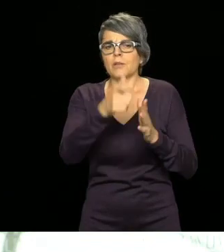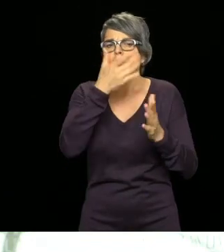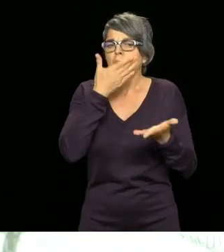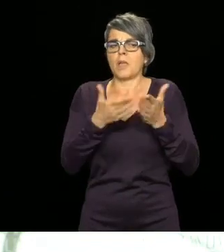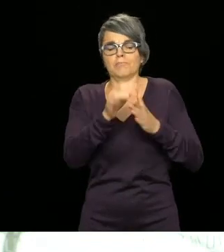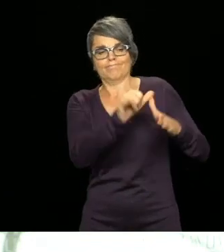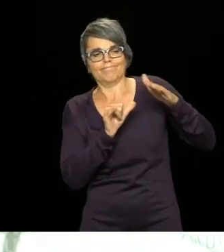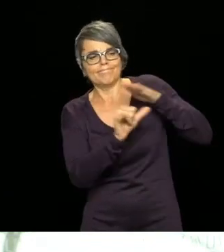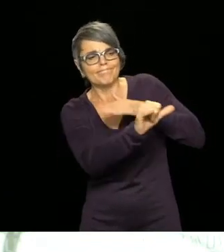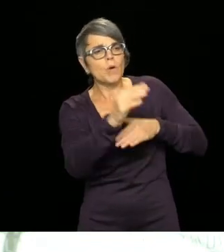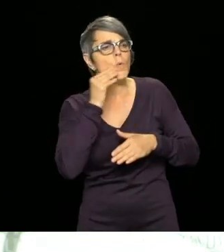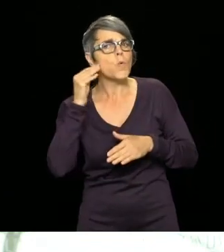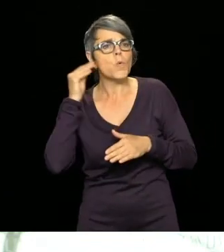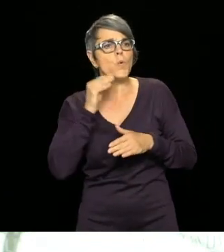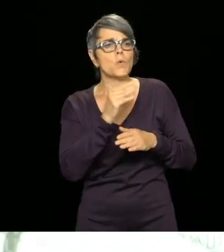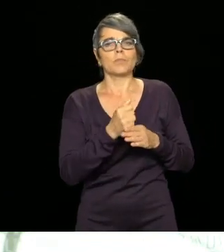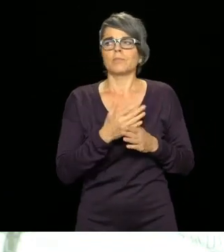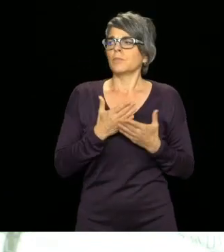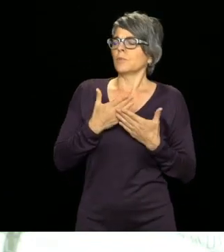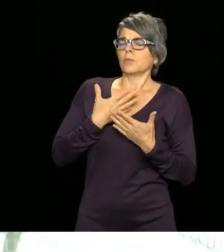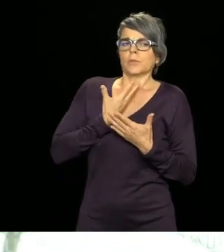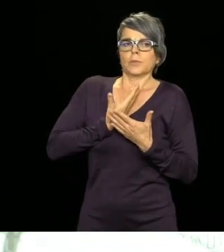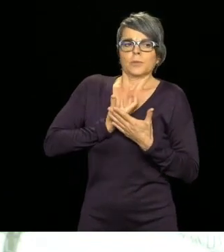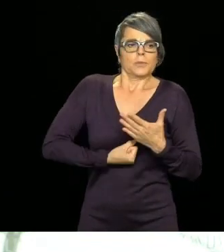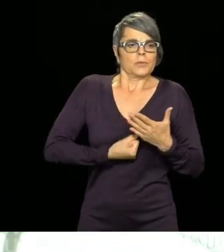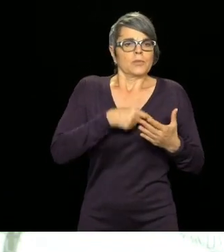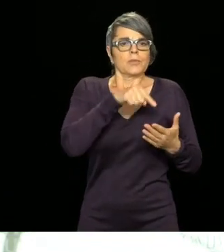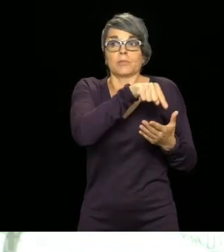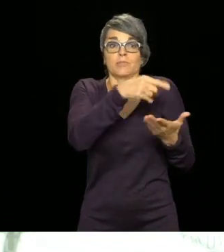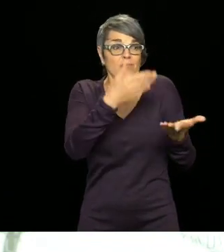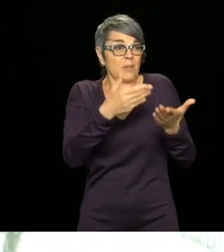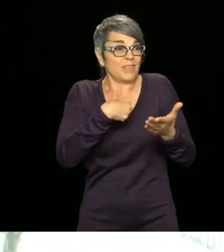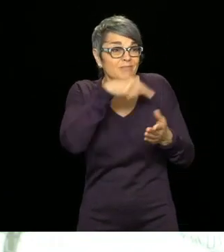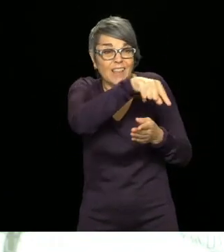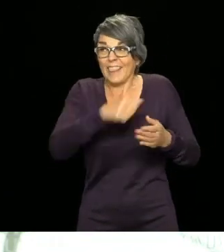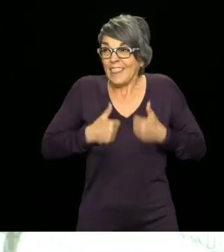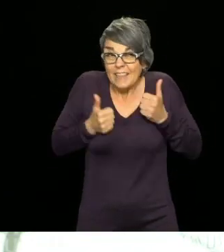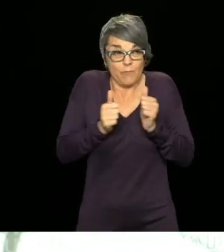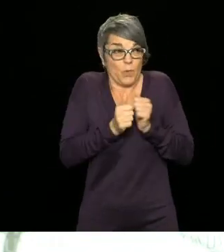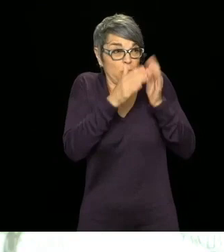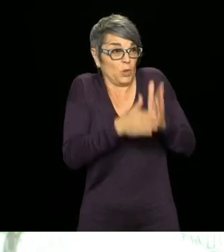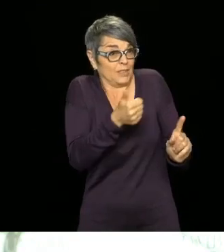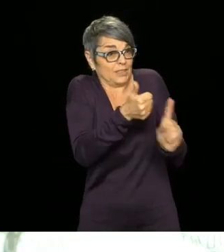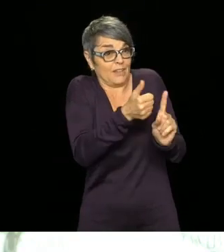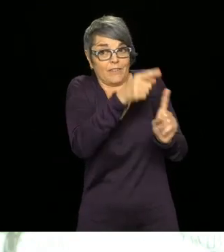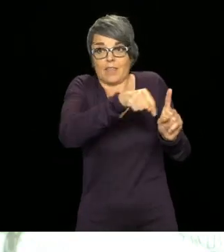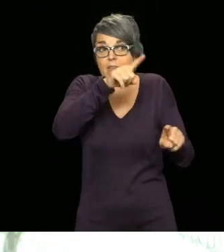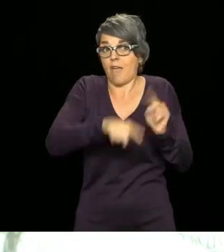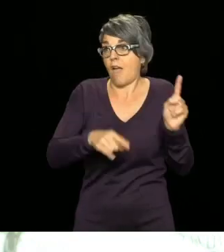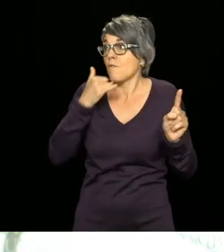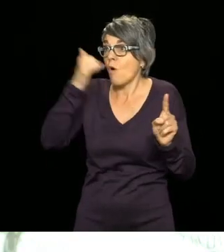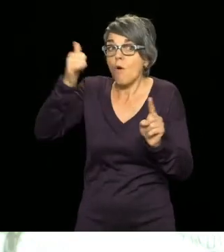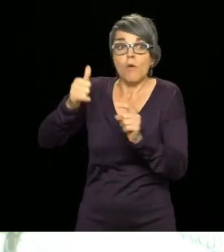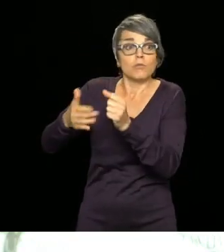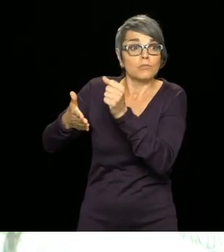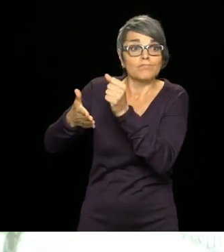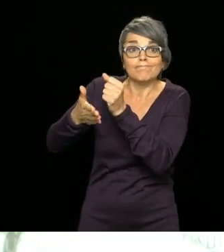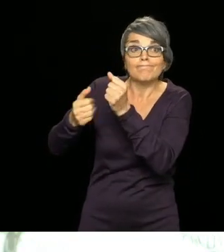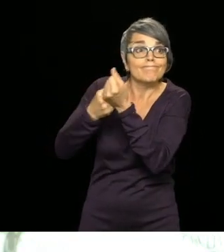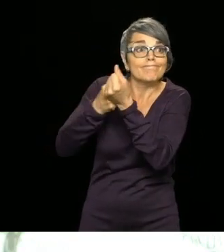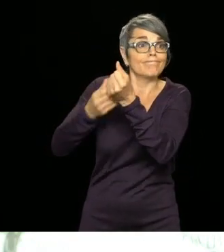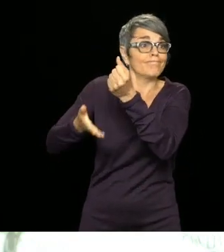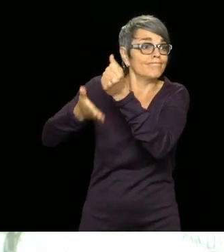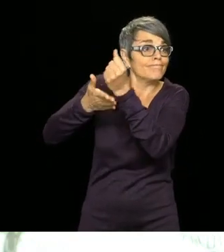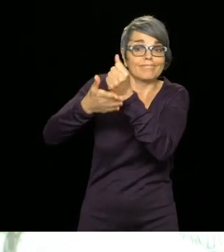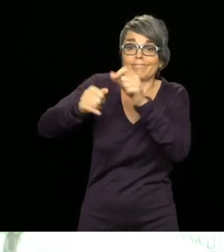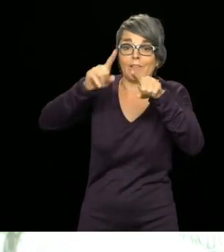homes where there's also sexual violence going on where the offender lived and couldn't call out. The next round of calls, people were